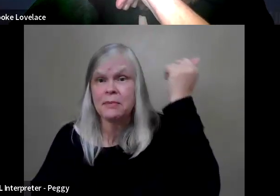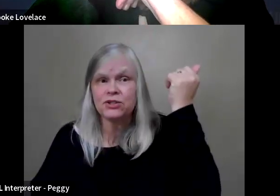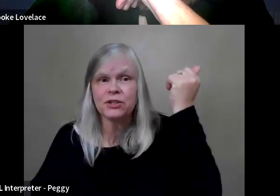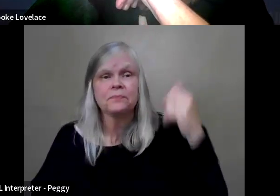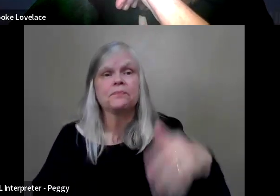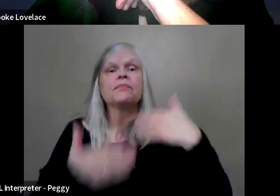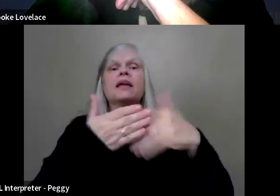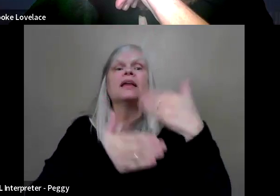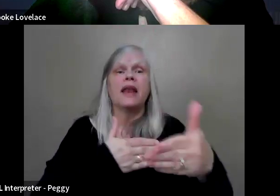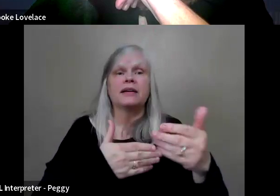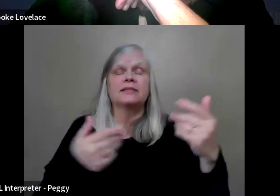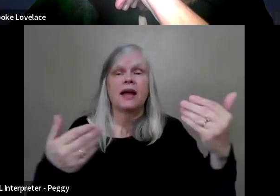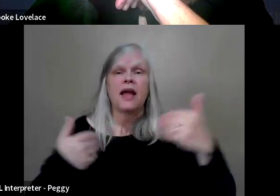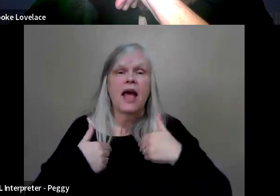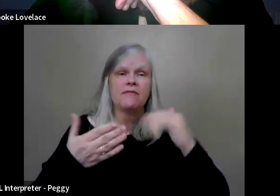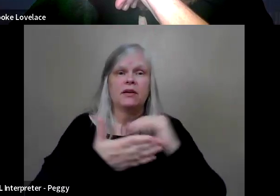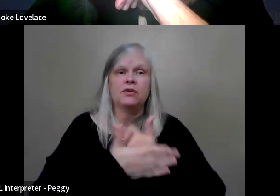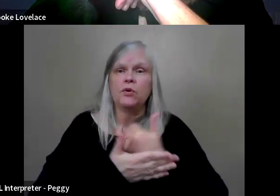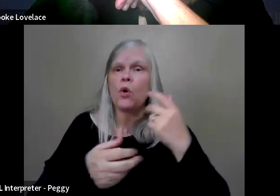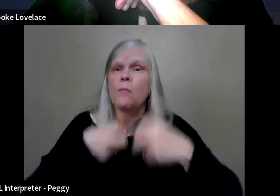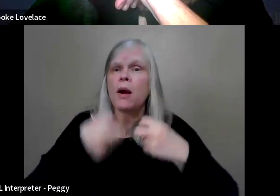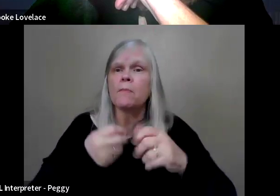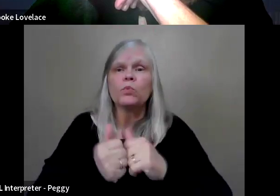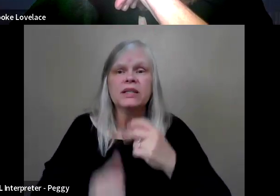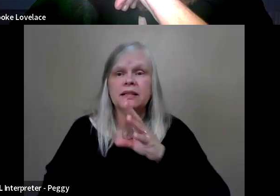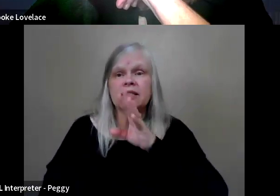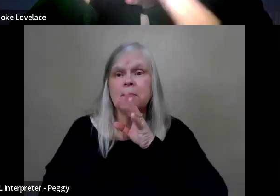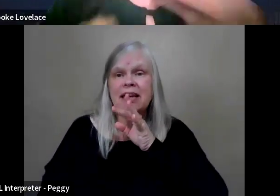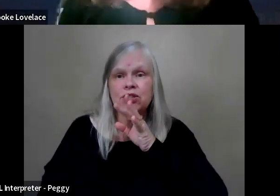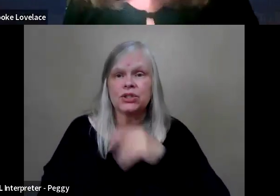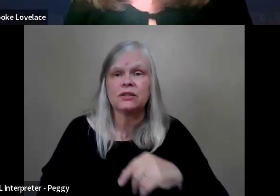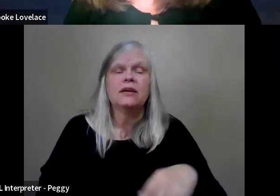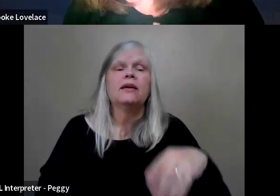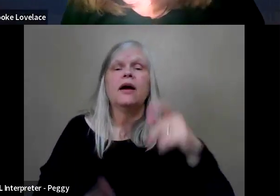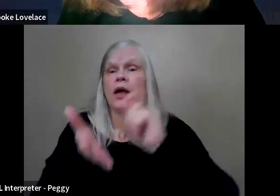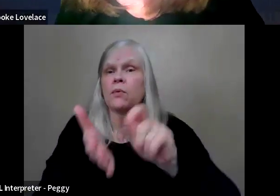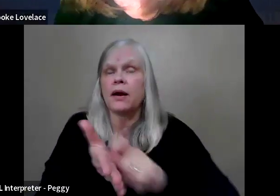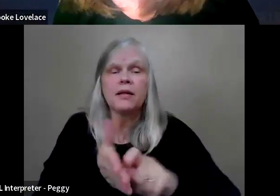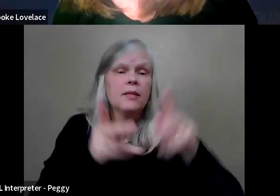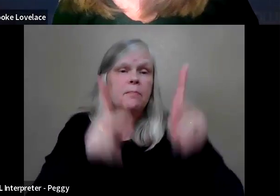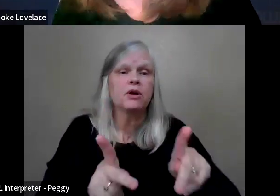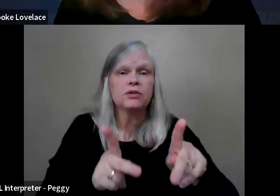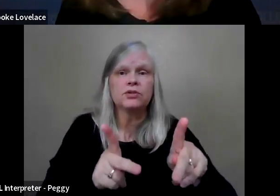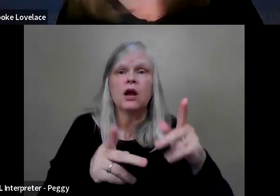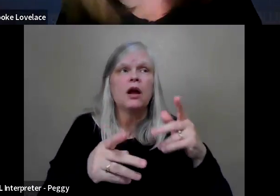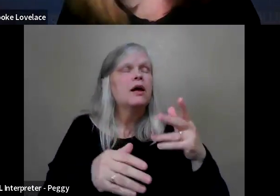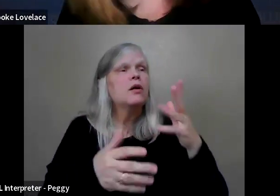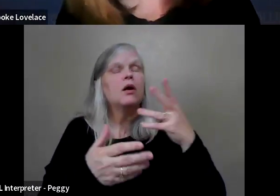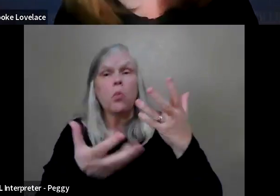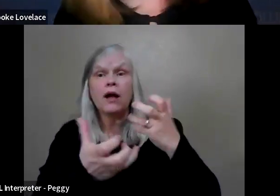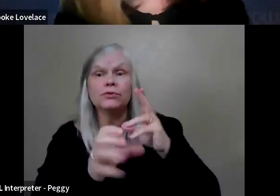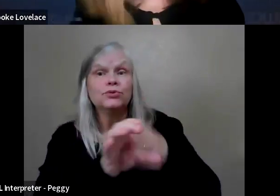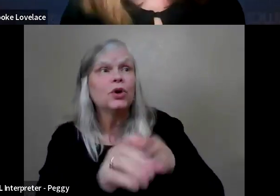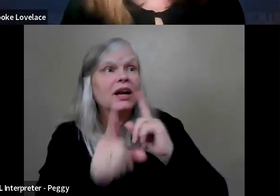Next, with dementia, we have new problems with speech and writing. The person may have a difficult time jumping into a